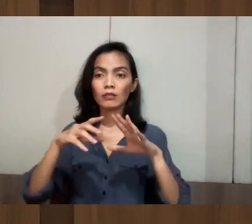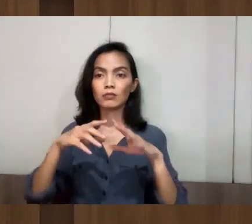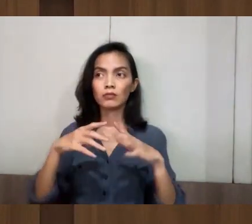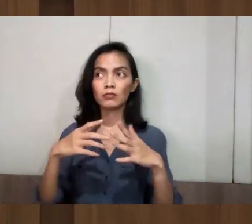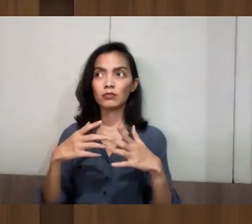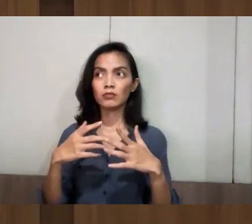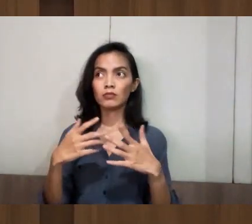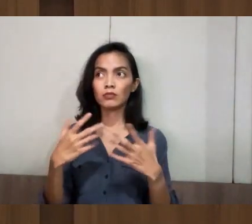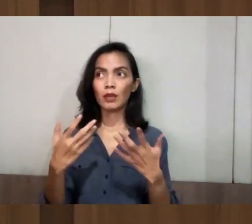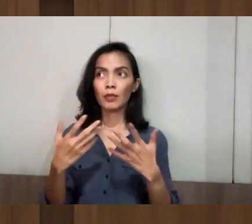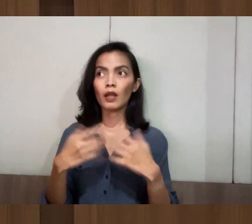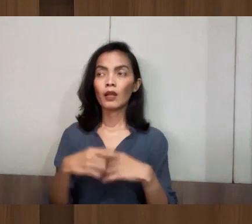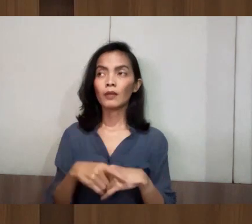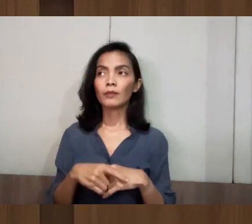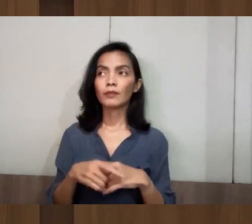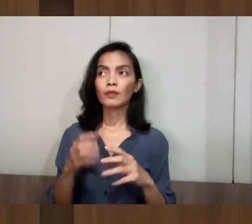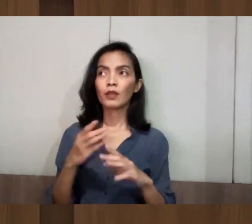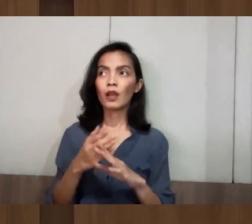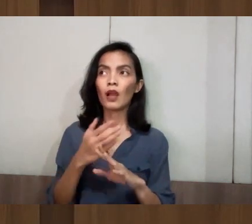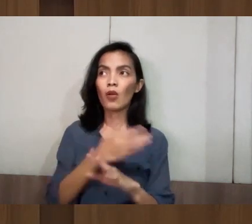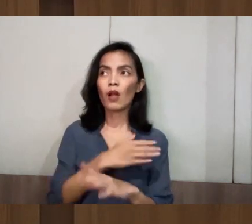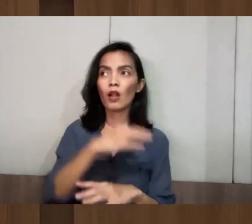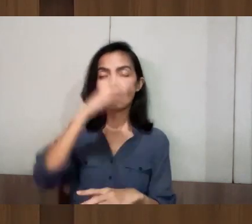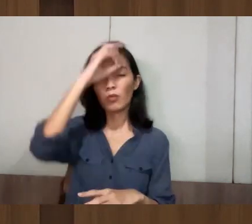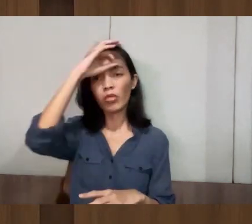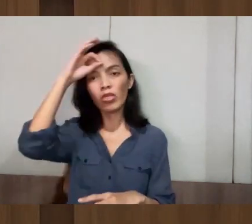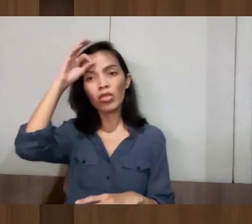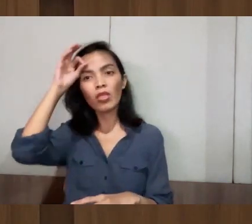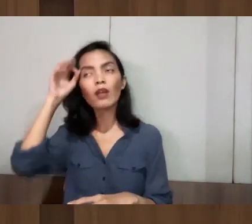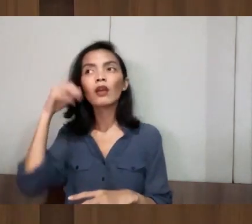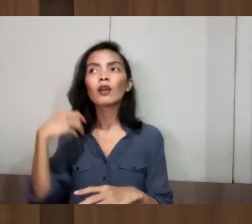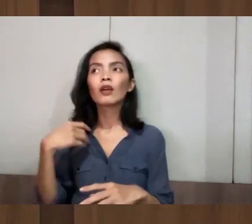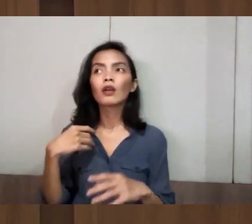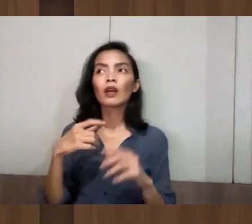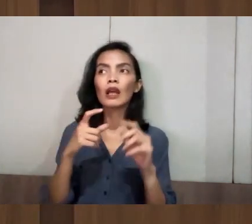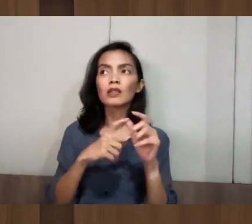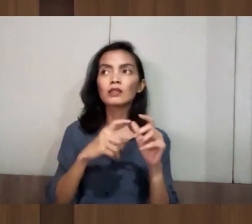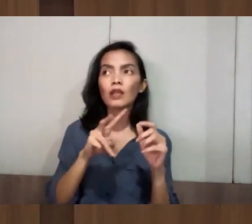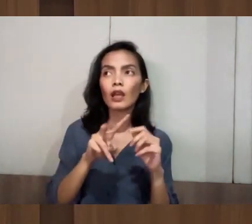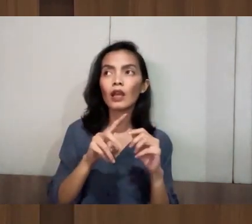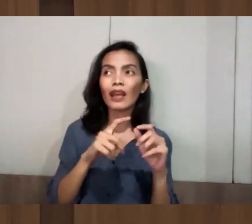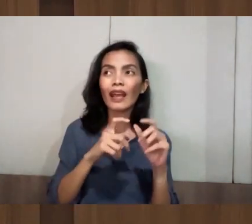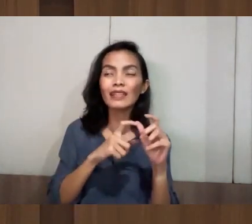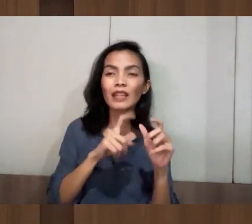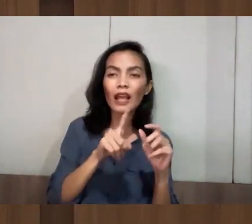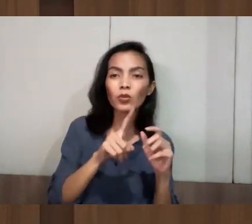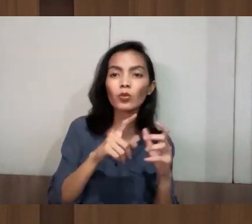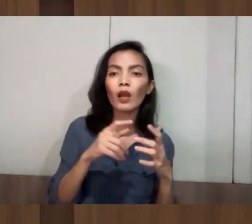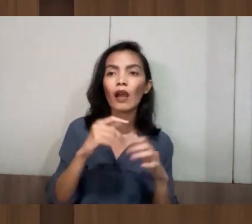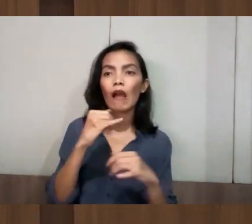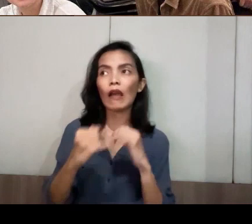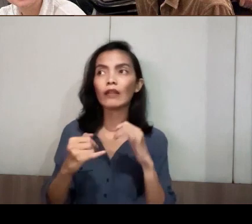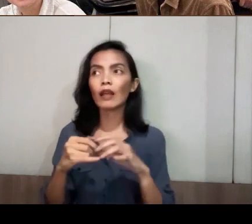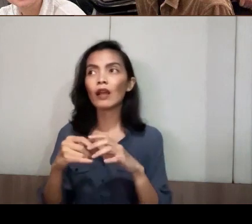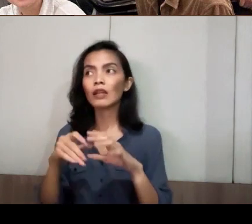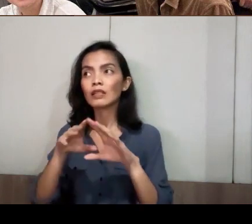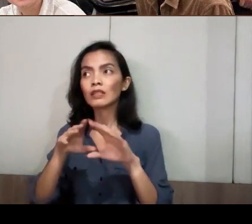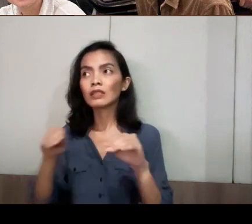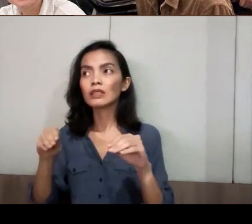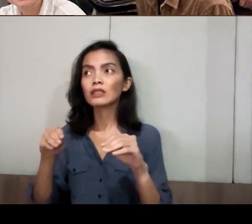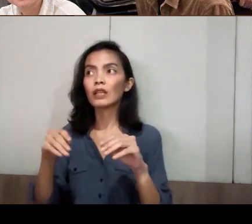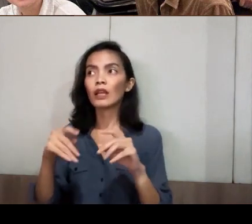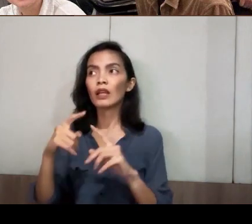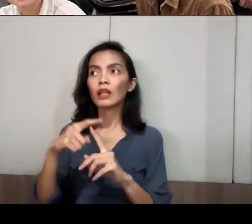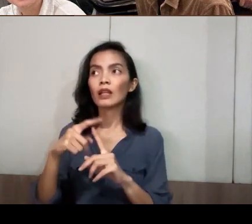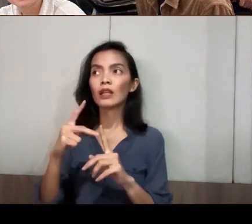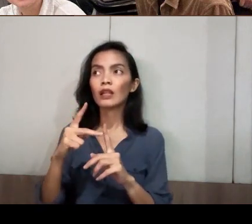that led me to the position that I'm right now. So from a clueless pandemic undergraduate